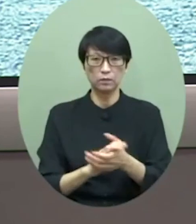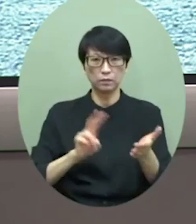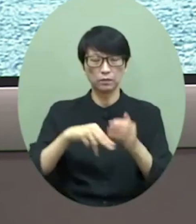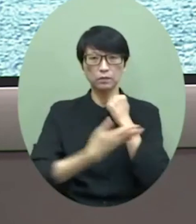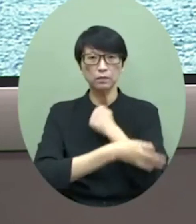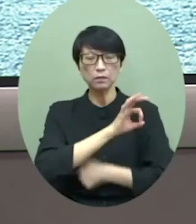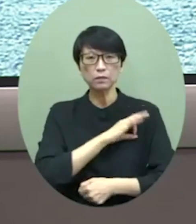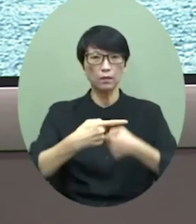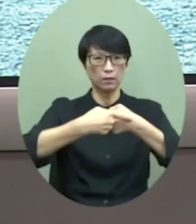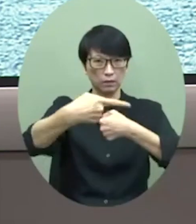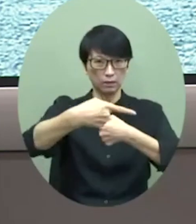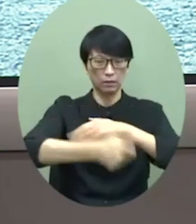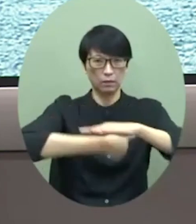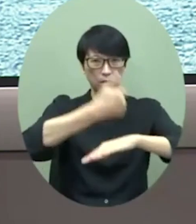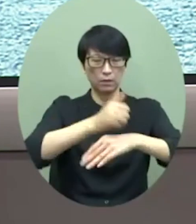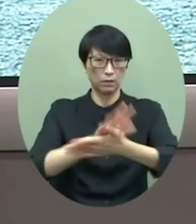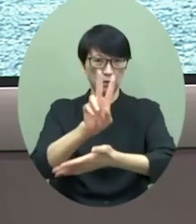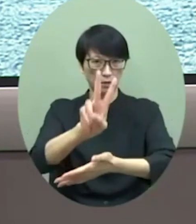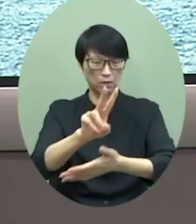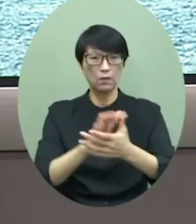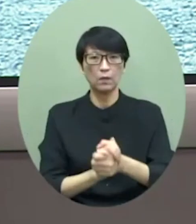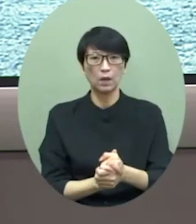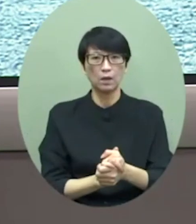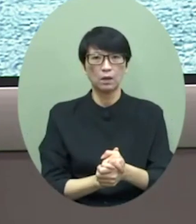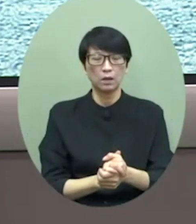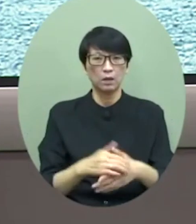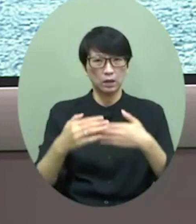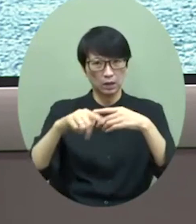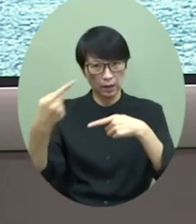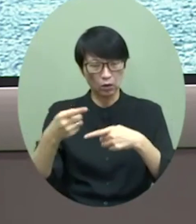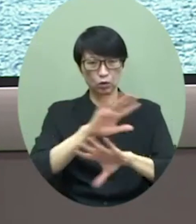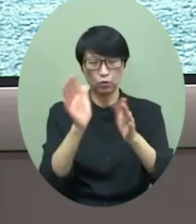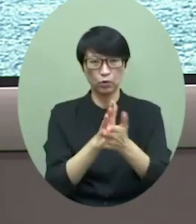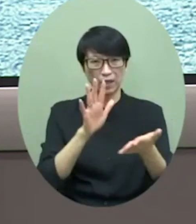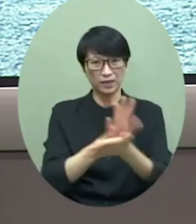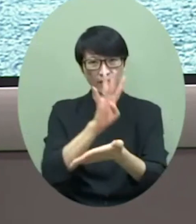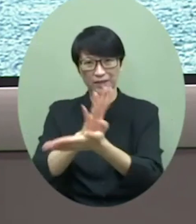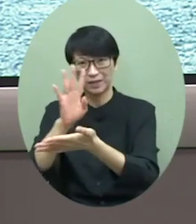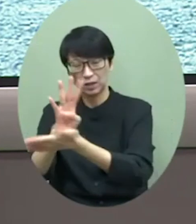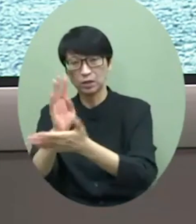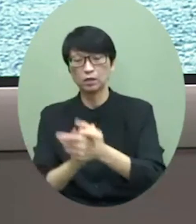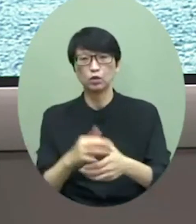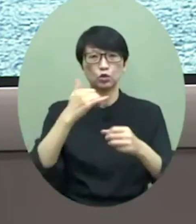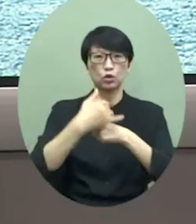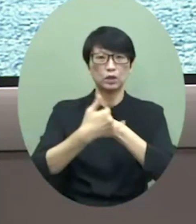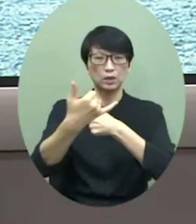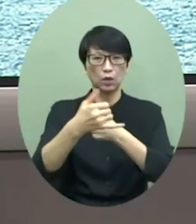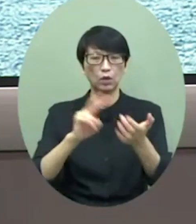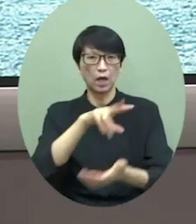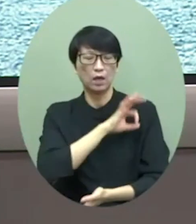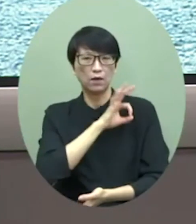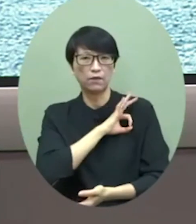Law. Article 69 of the Basic Law provides that the term of office of the LegCo of Hong Kong SAR shall be